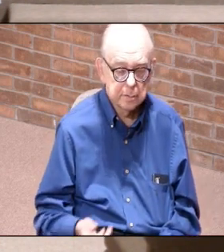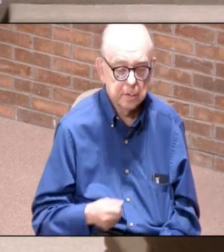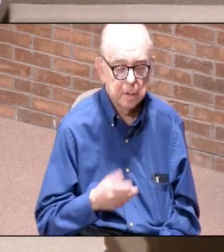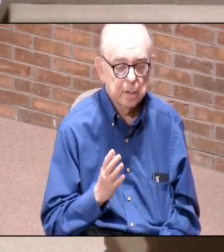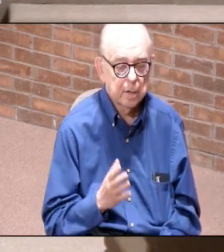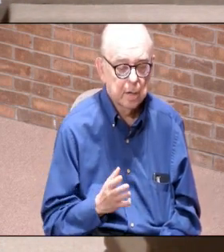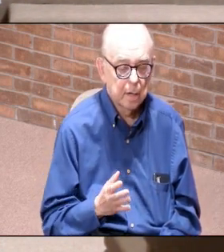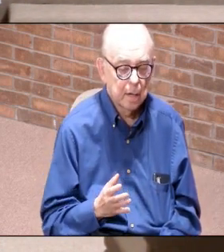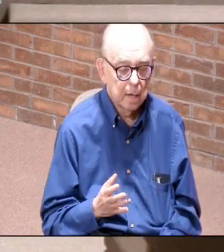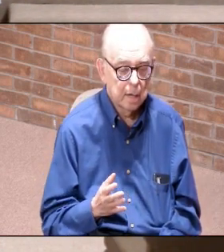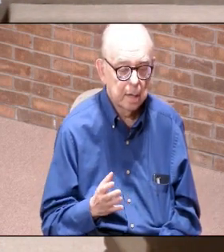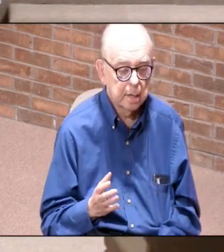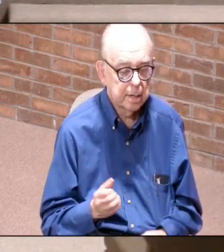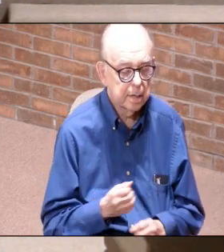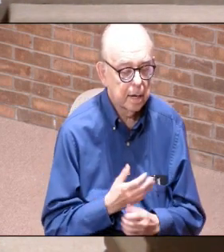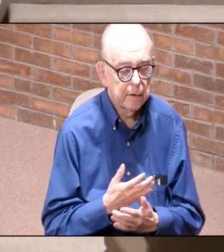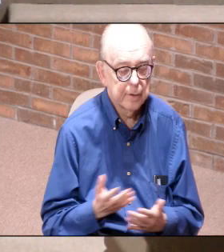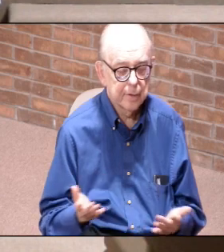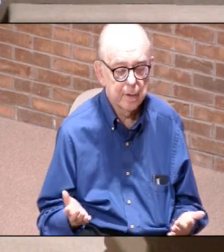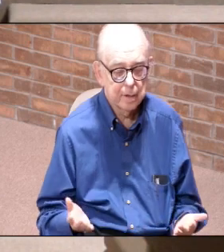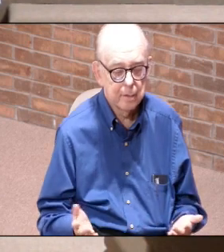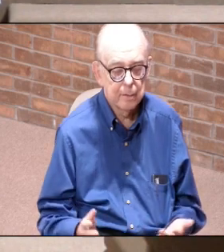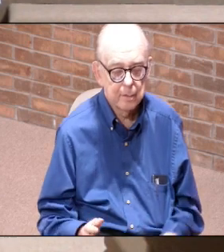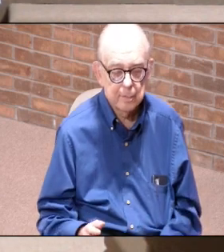God's going to forget everything.